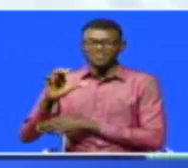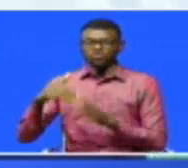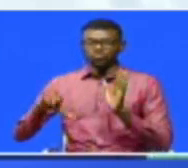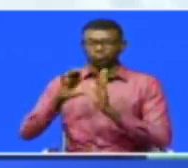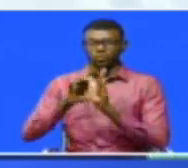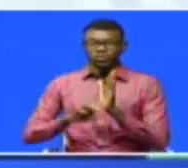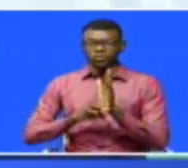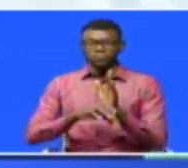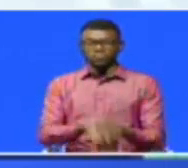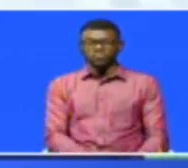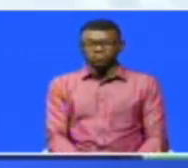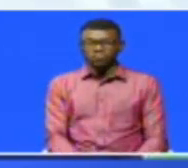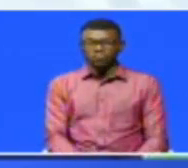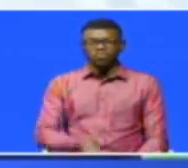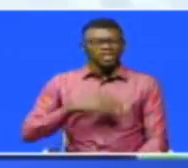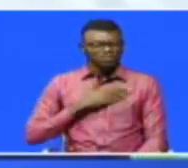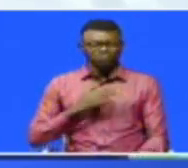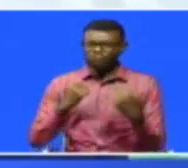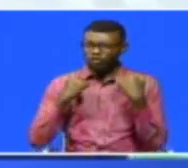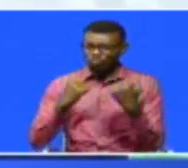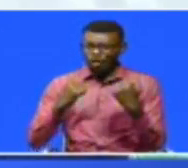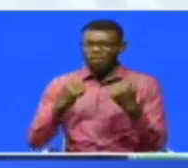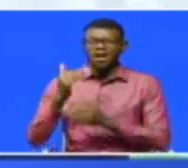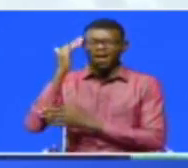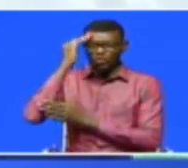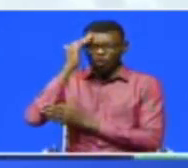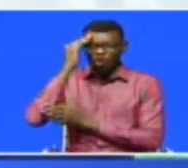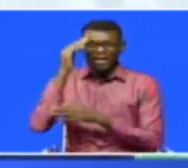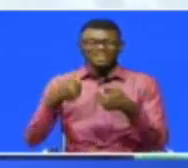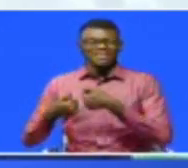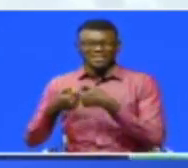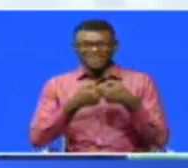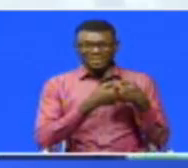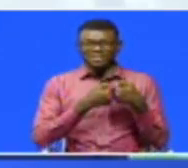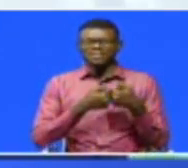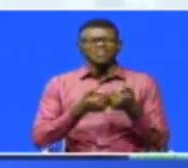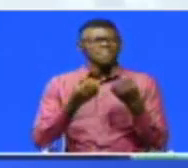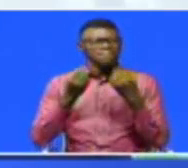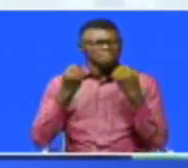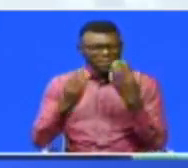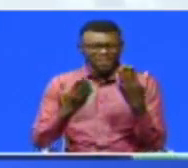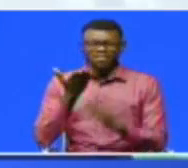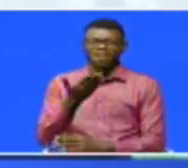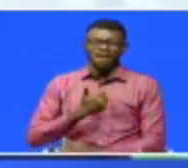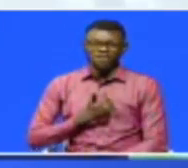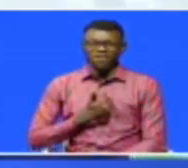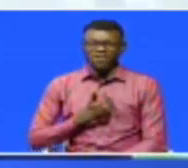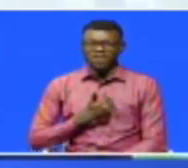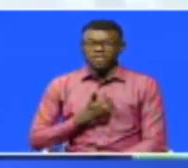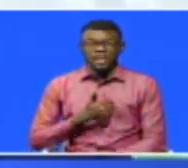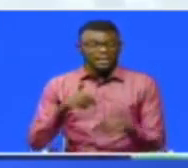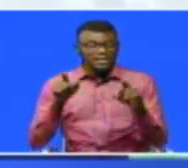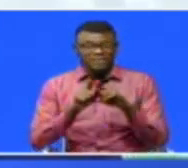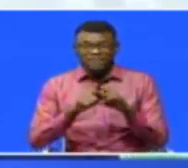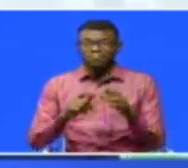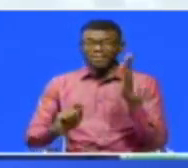constitution. So be strong, knowing that the challenges are going to be many. And equally, there'll